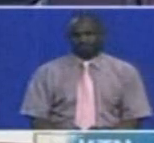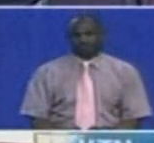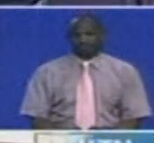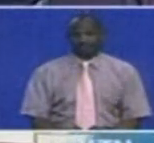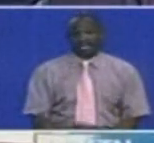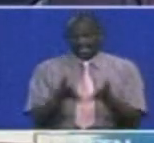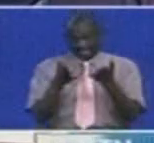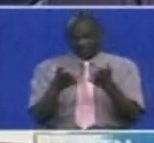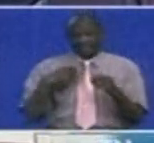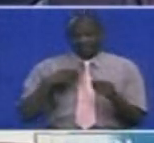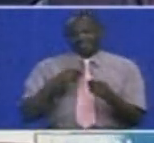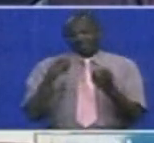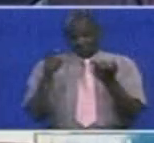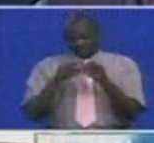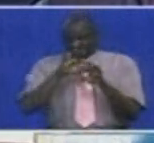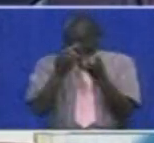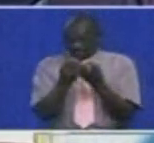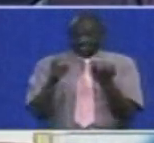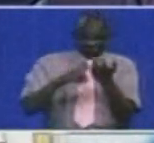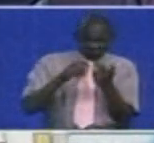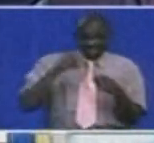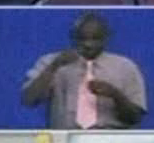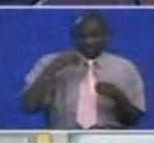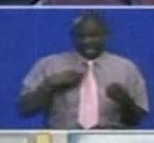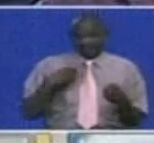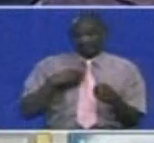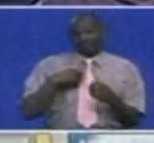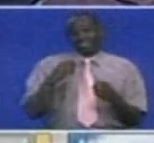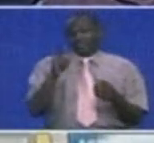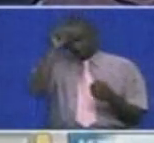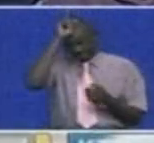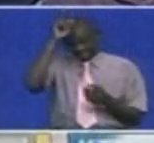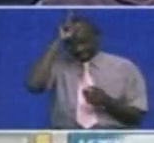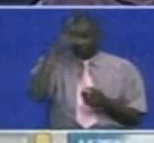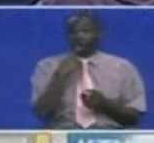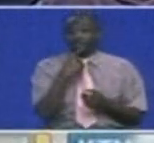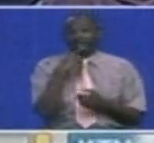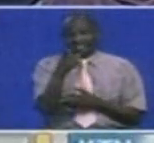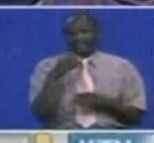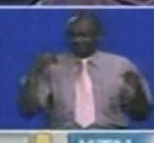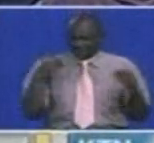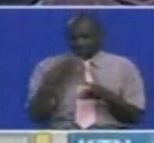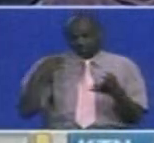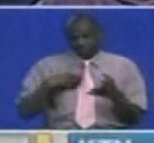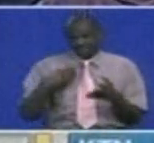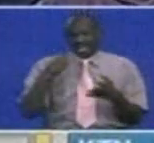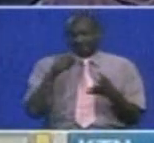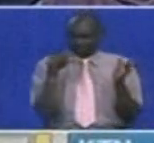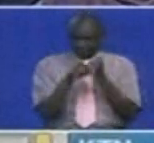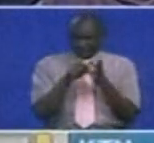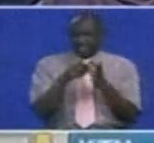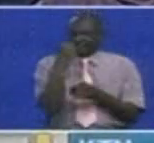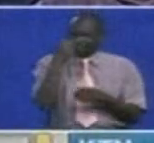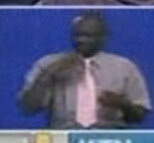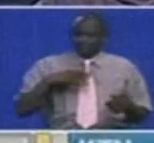Now, several families are fleeing the volatile Kakong village in Turkana South in fear of renewed attacks that have left over 5